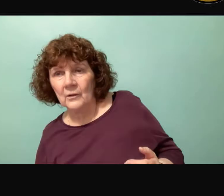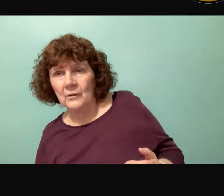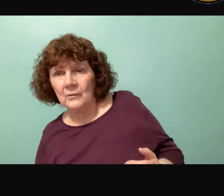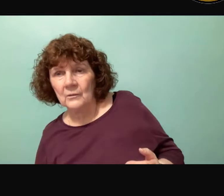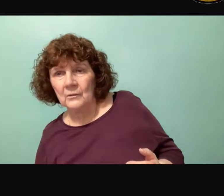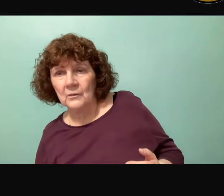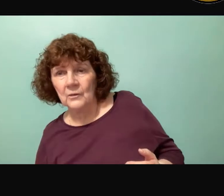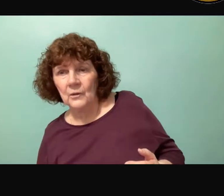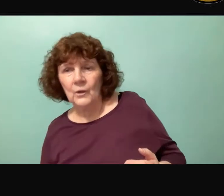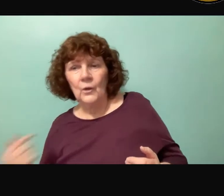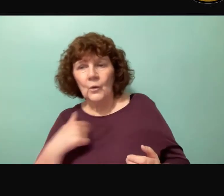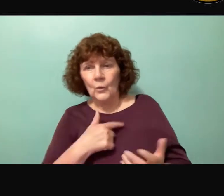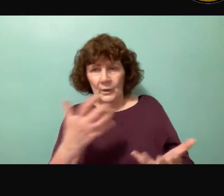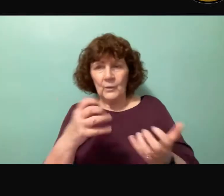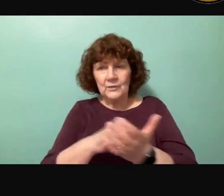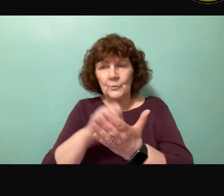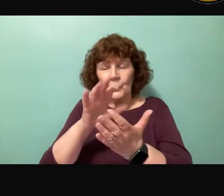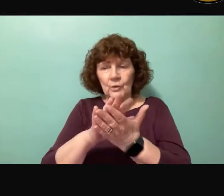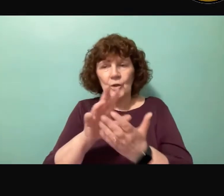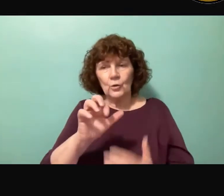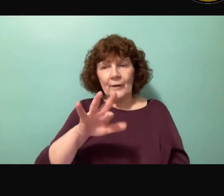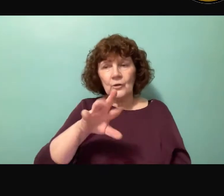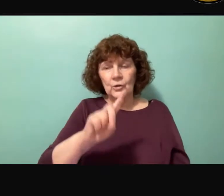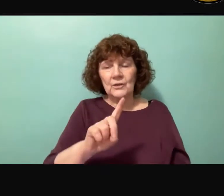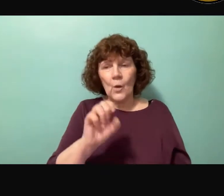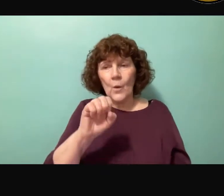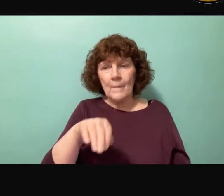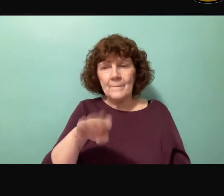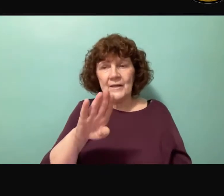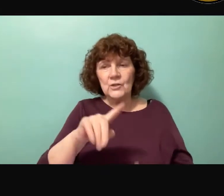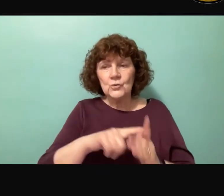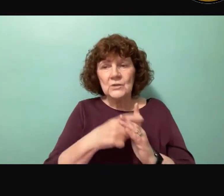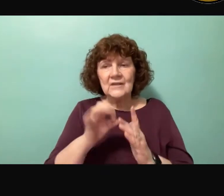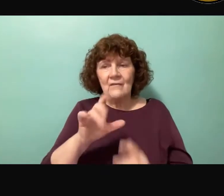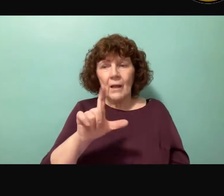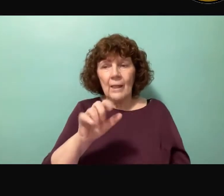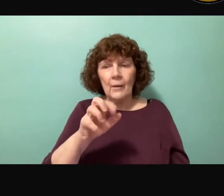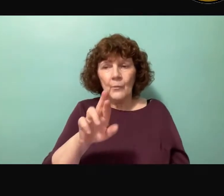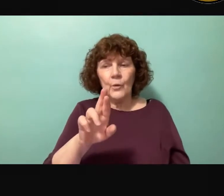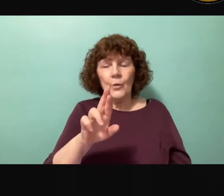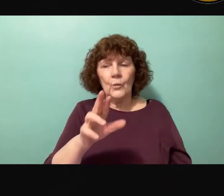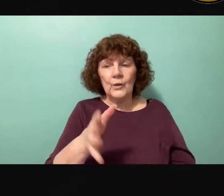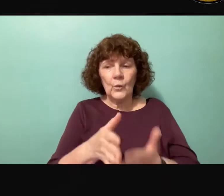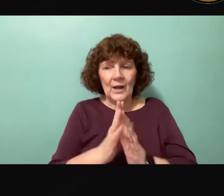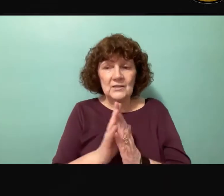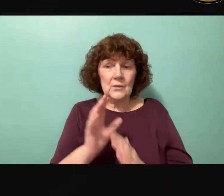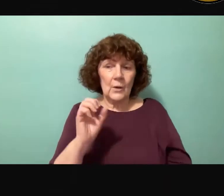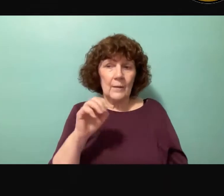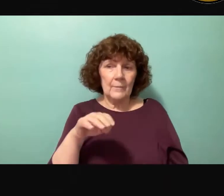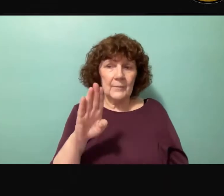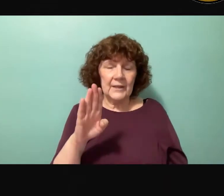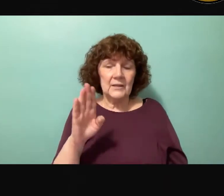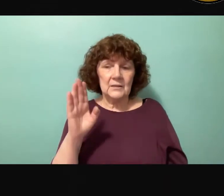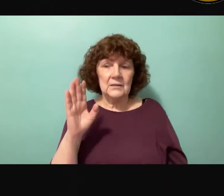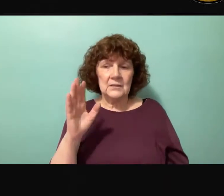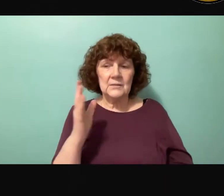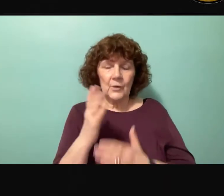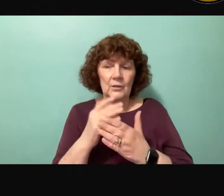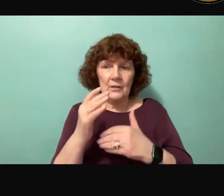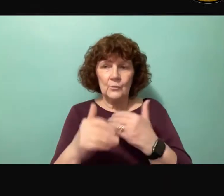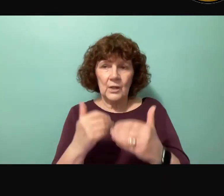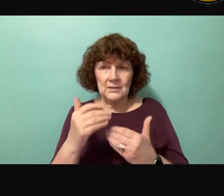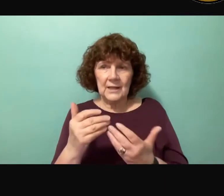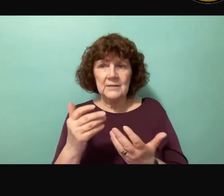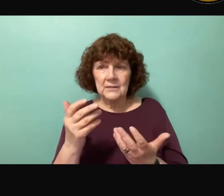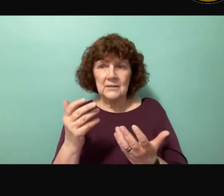requests. So OMB was supportive of the process in which OMB signed off on the waiver request because, relatively speaking, we